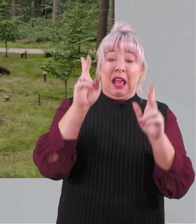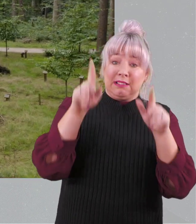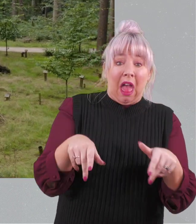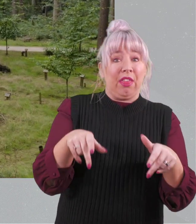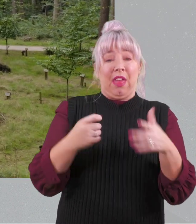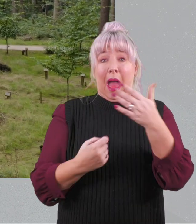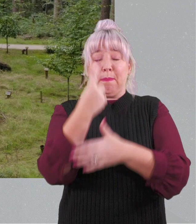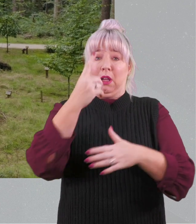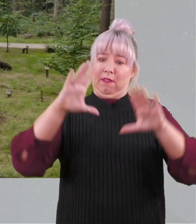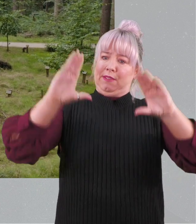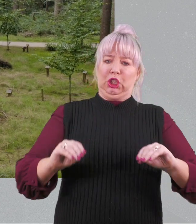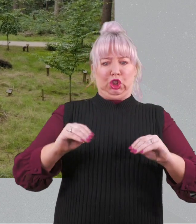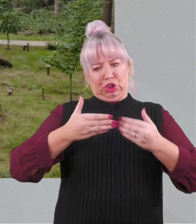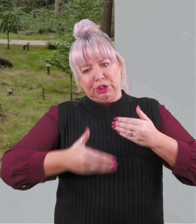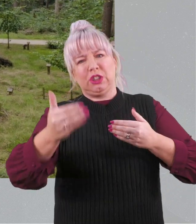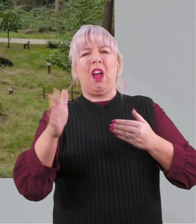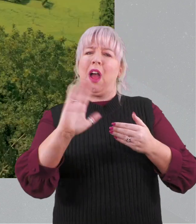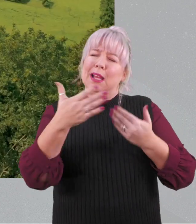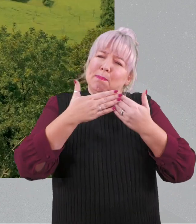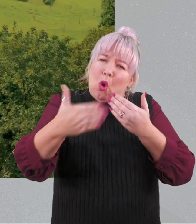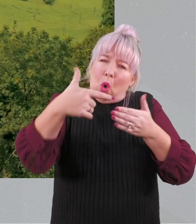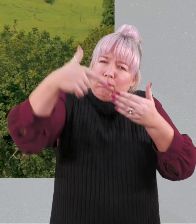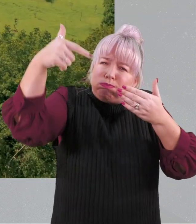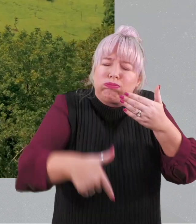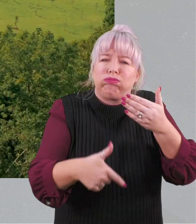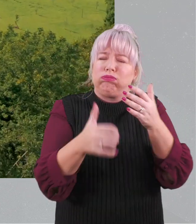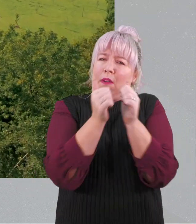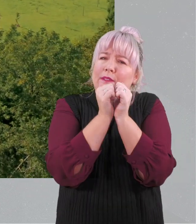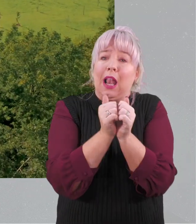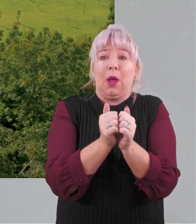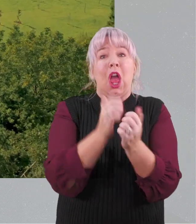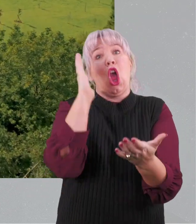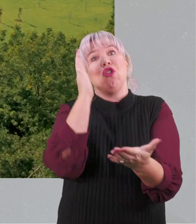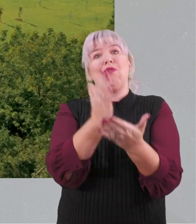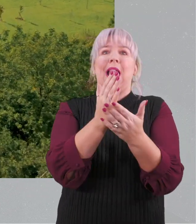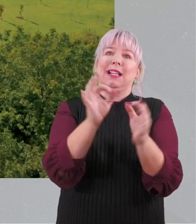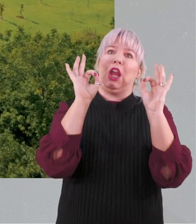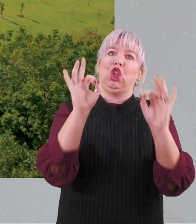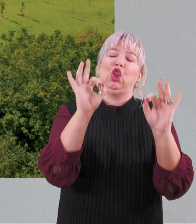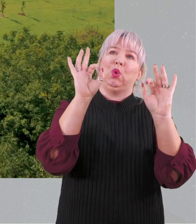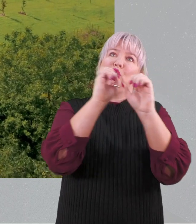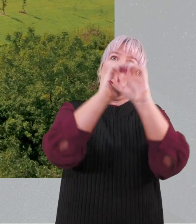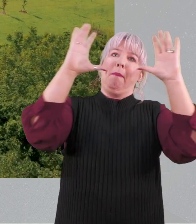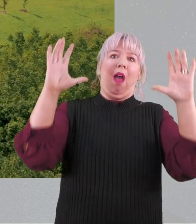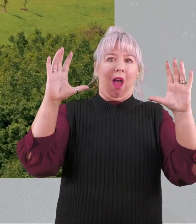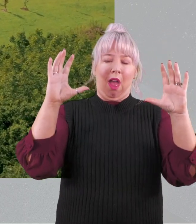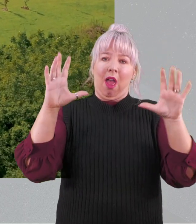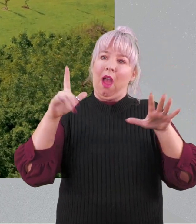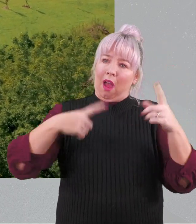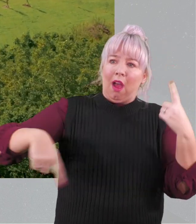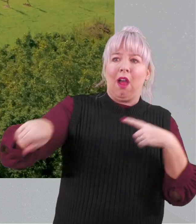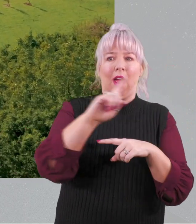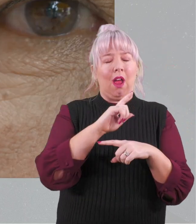Death it's not just a physiological event, an endpoint, it's so much more than that. The realistic